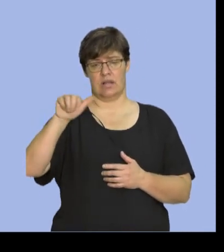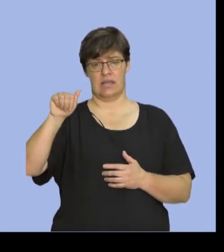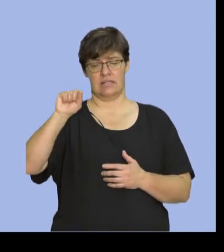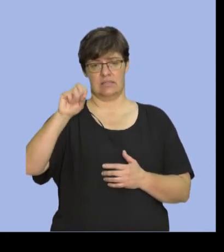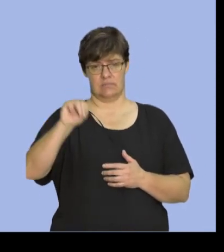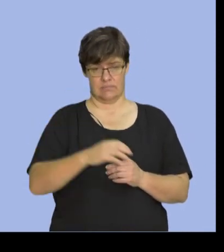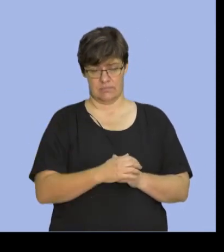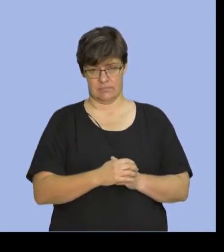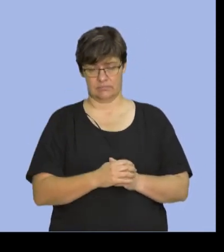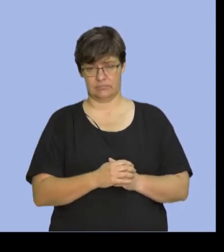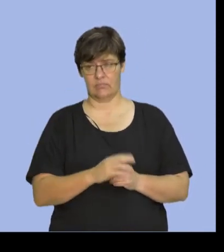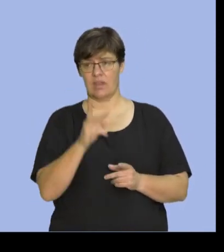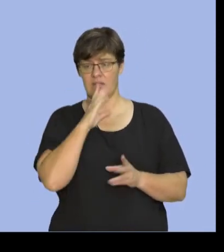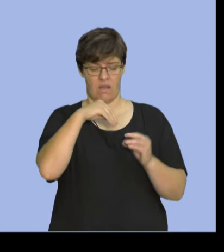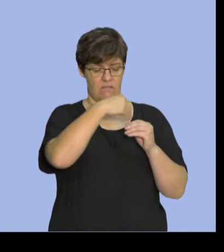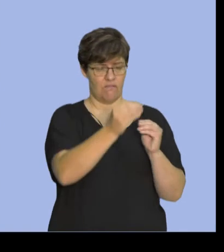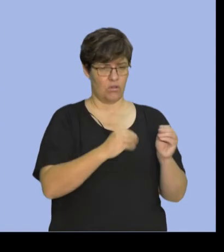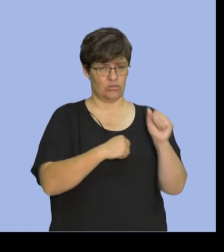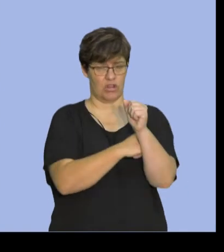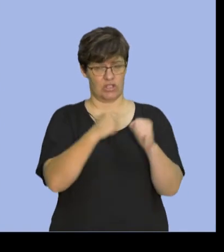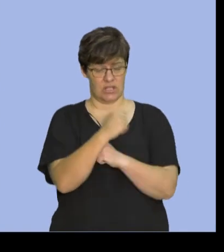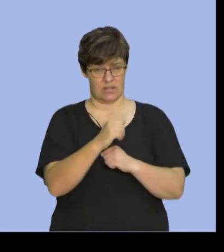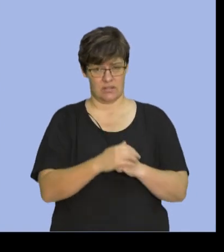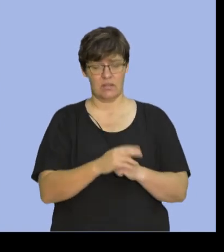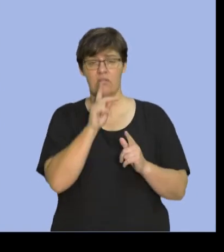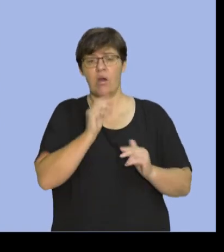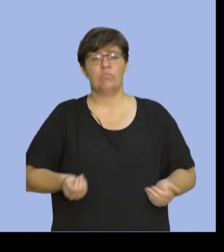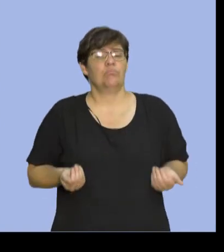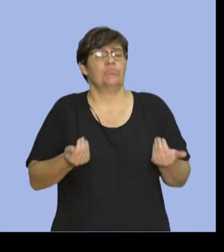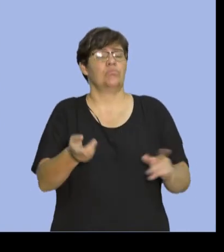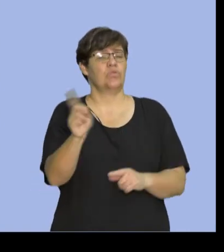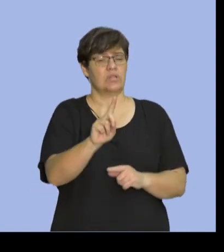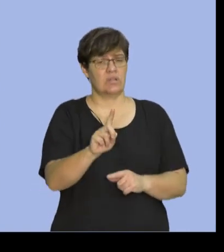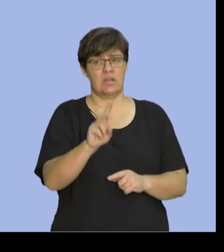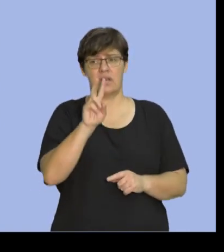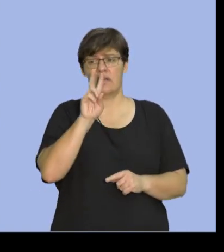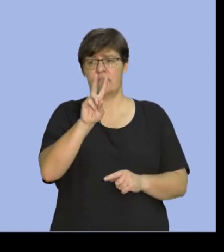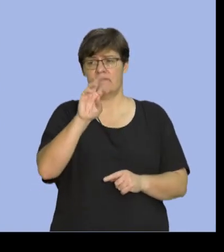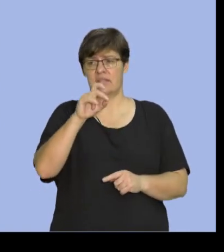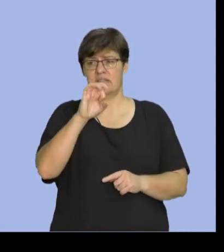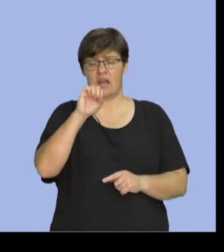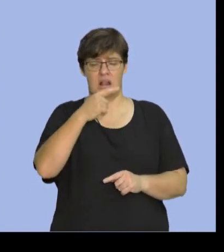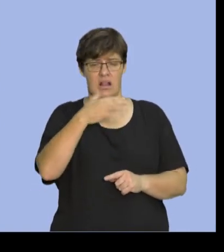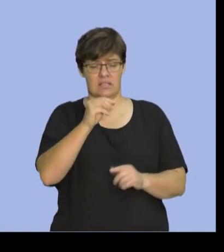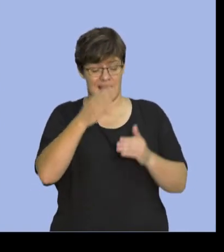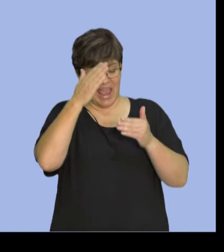folded membranous structures which produce vesicles that bud off at the ends, and these vesicles